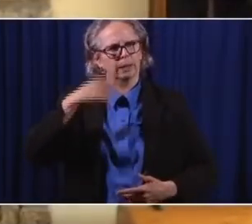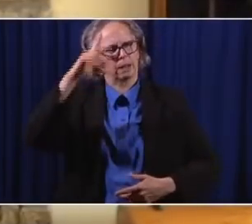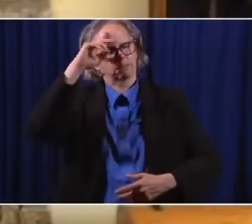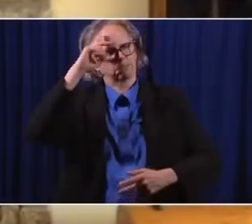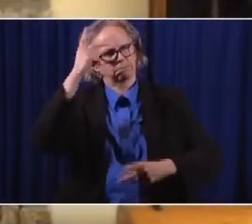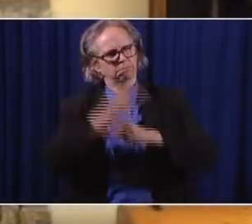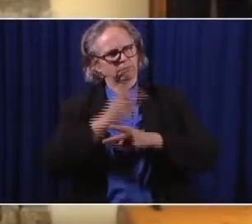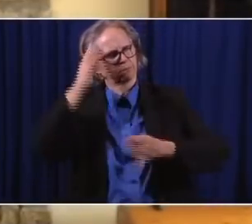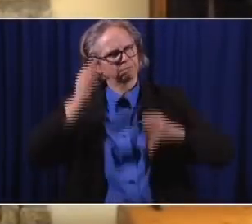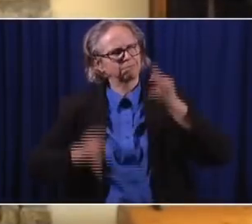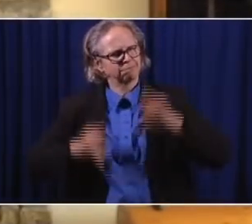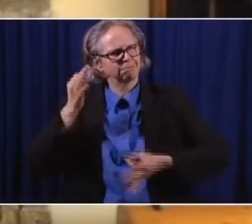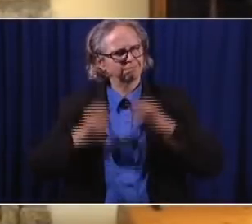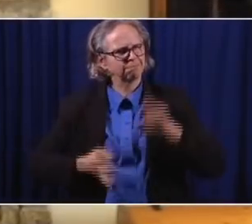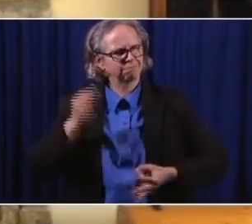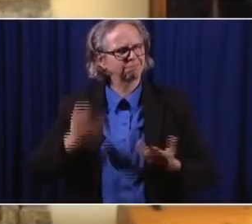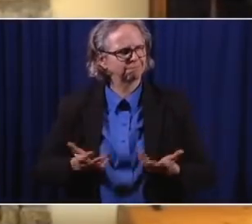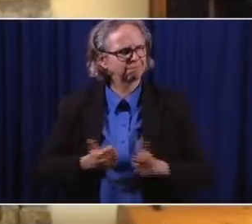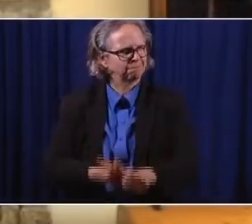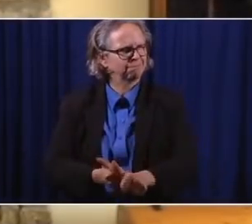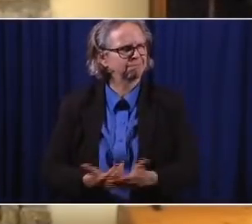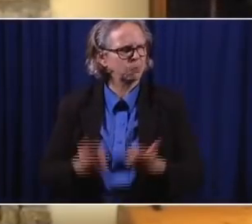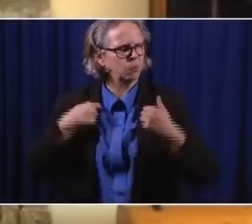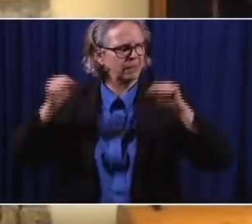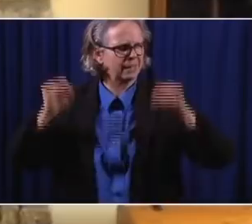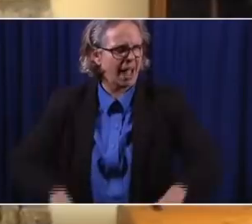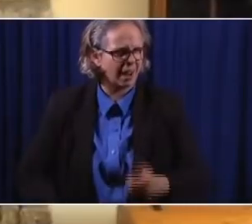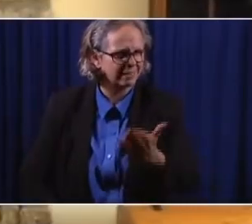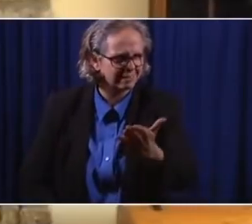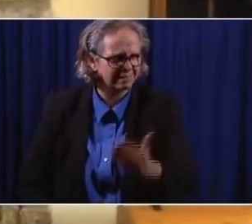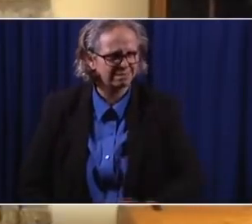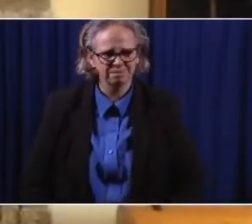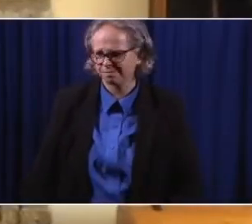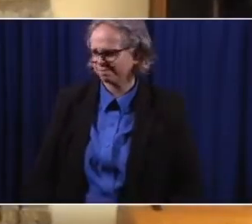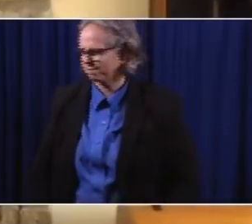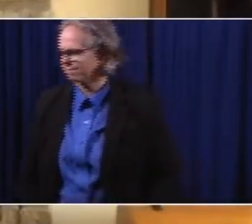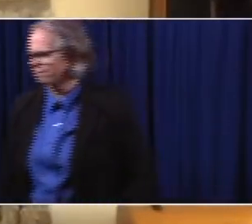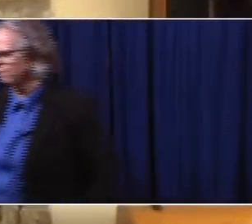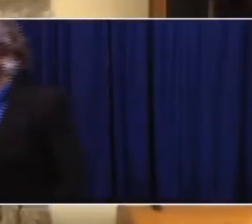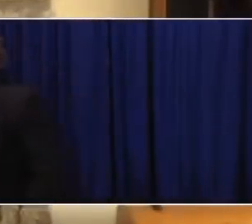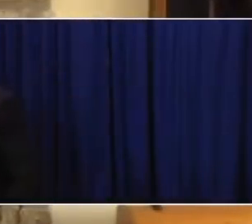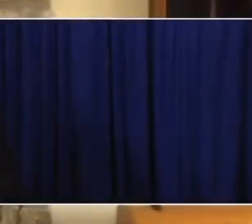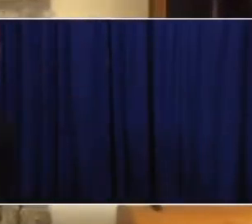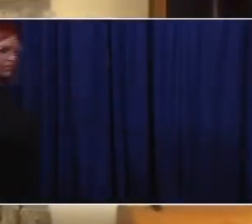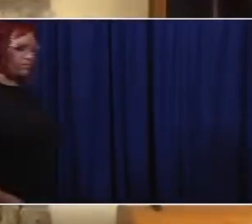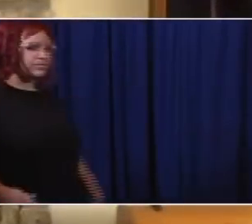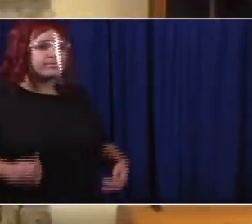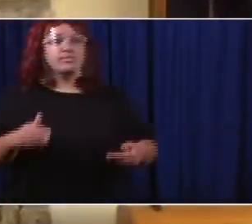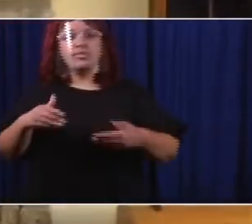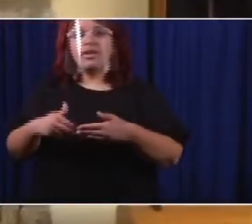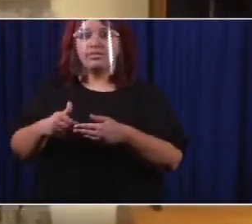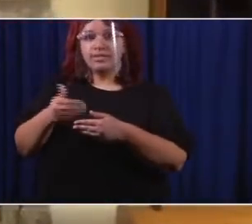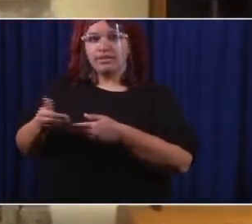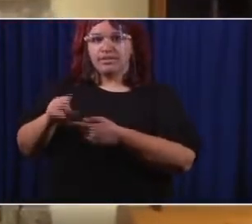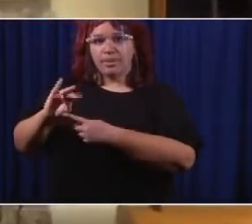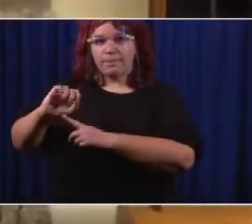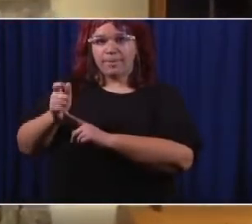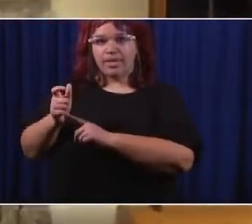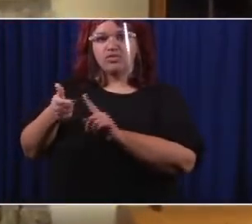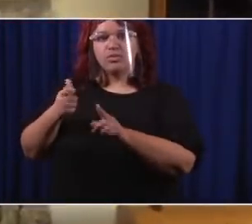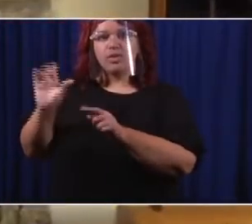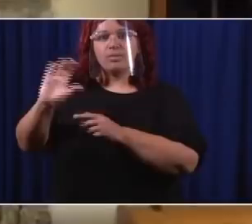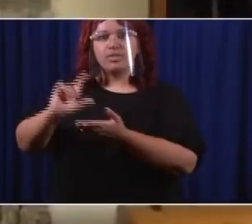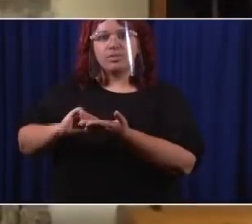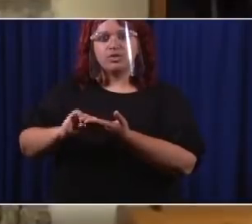Next question is from Max Philby at the Columbus Dispatch. Max. Hey, Governor, how are you doing today? I'm well,